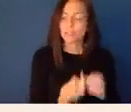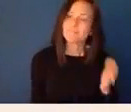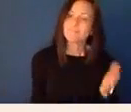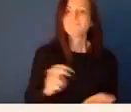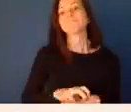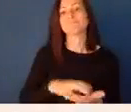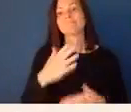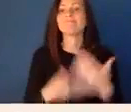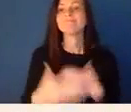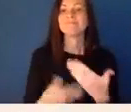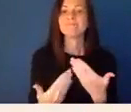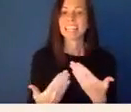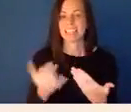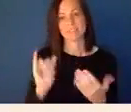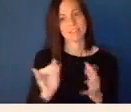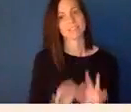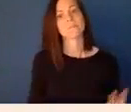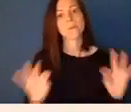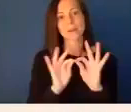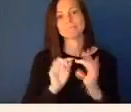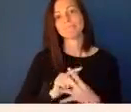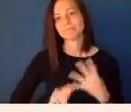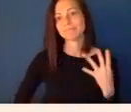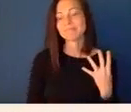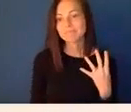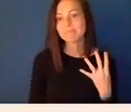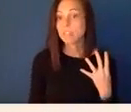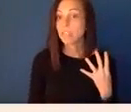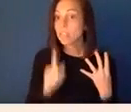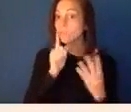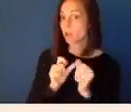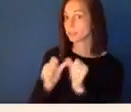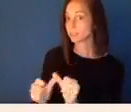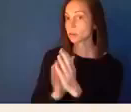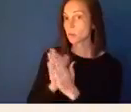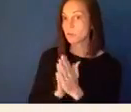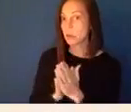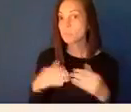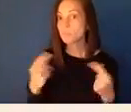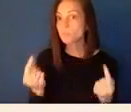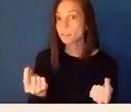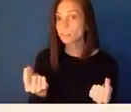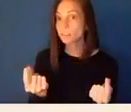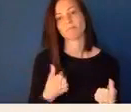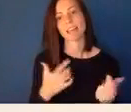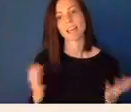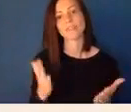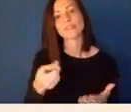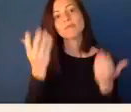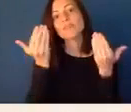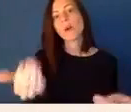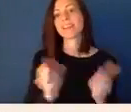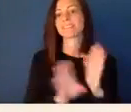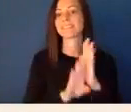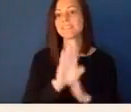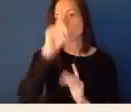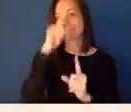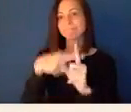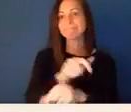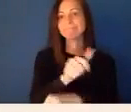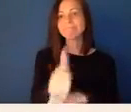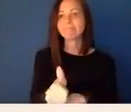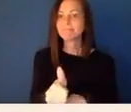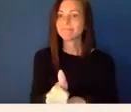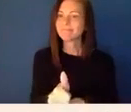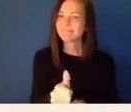pillar and foundation. So, for staying motivated, the first thing I encourage you to do is to develop your positive mindset. There's a lot